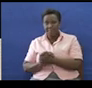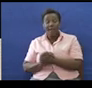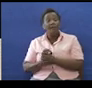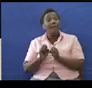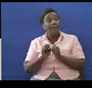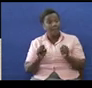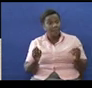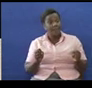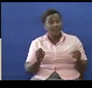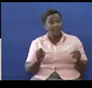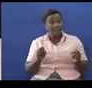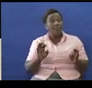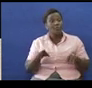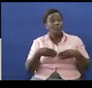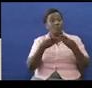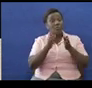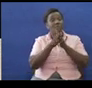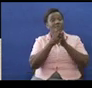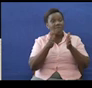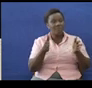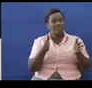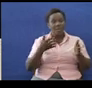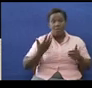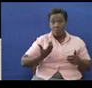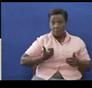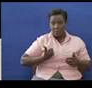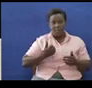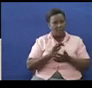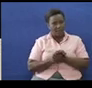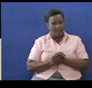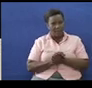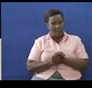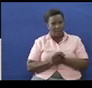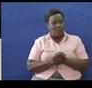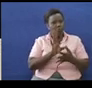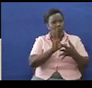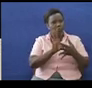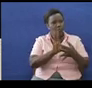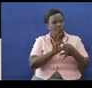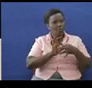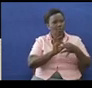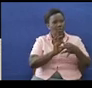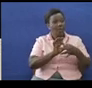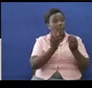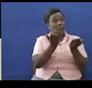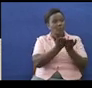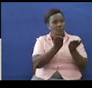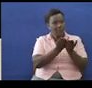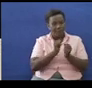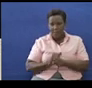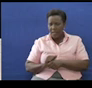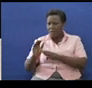the health of the family, but also they provide an opportunity for girls. Provides opportunities for the